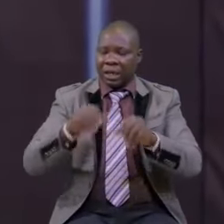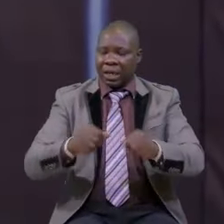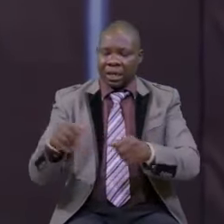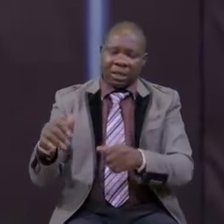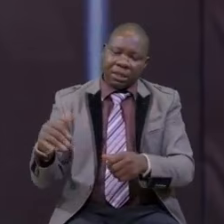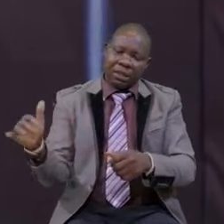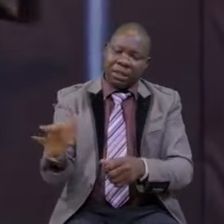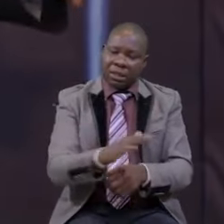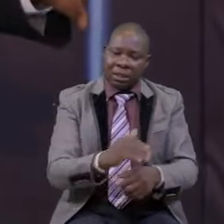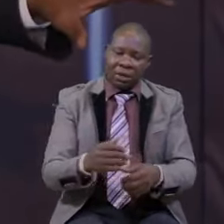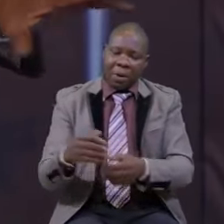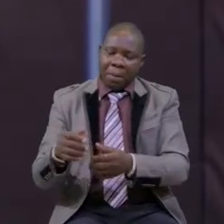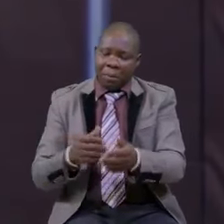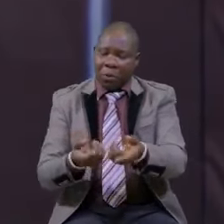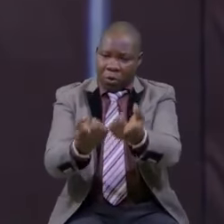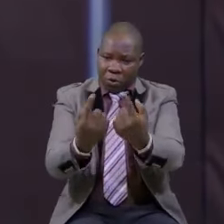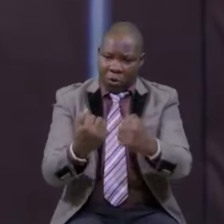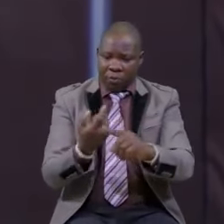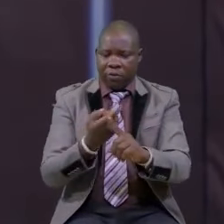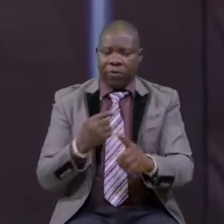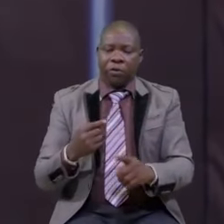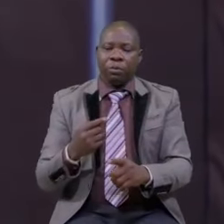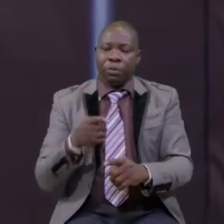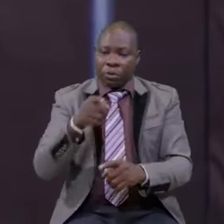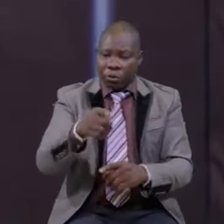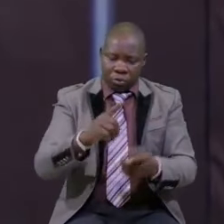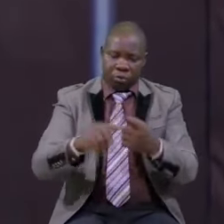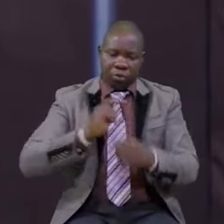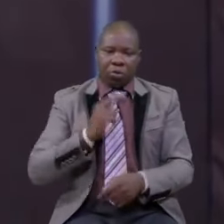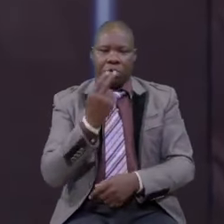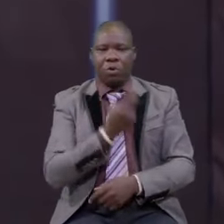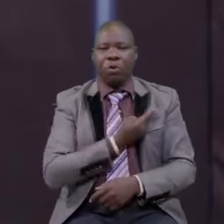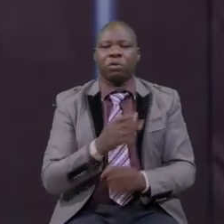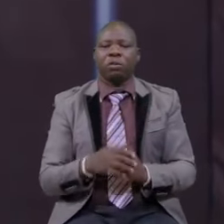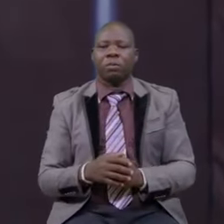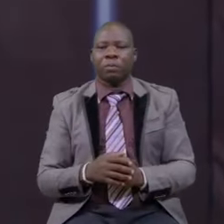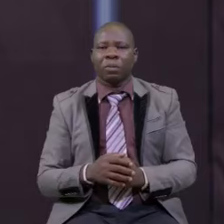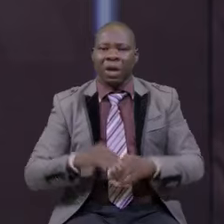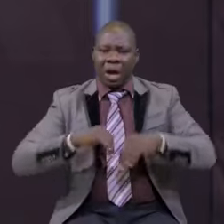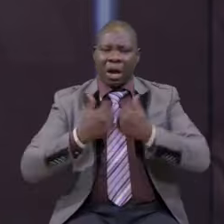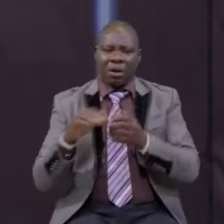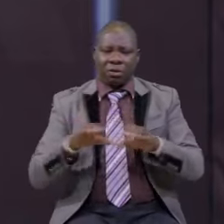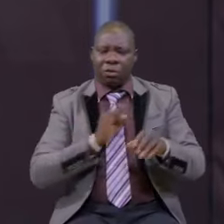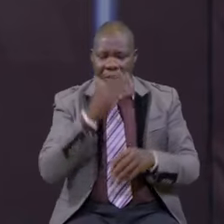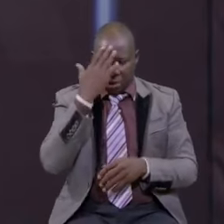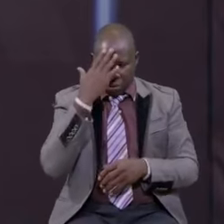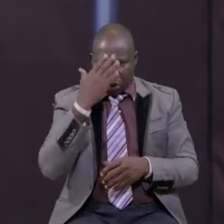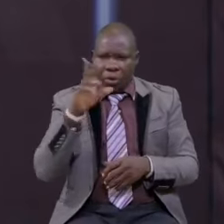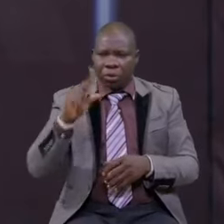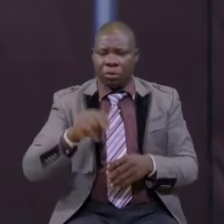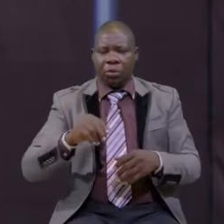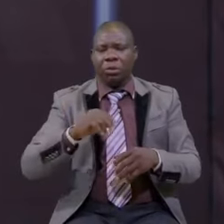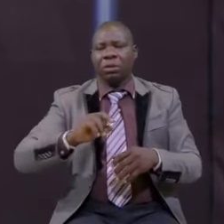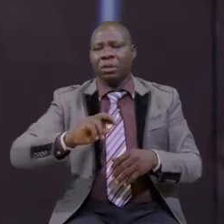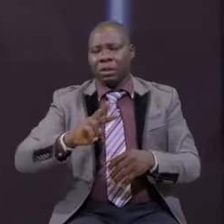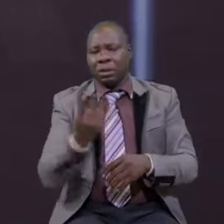to us that would come from thence. How would I know there's no second chance? How would I